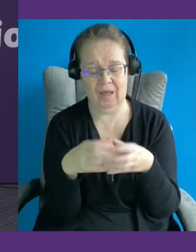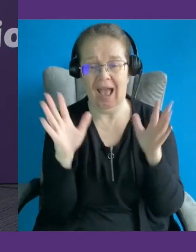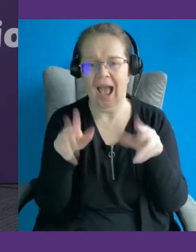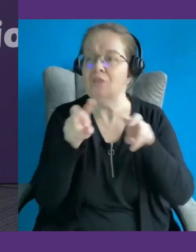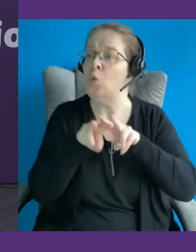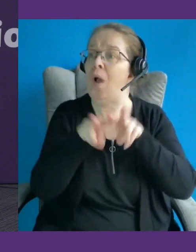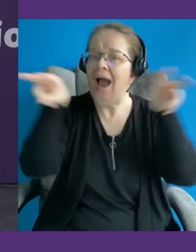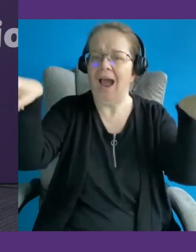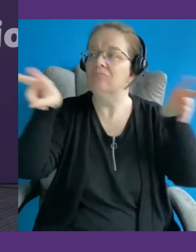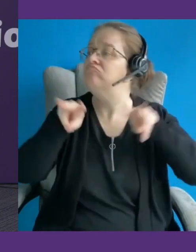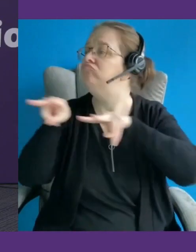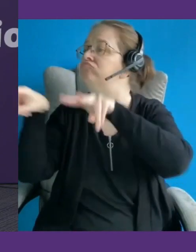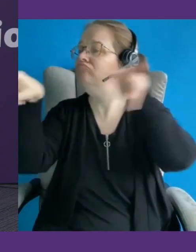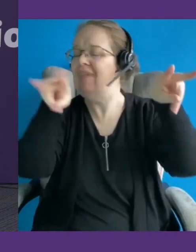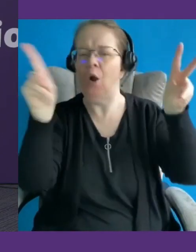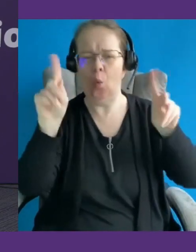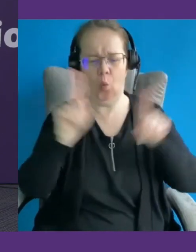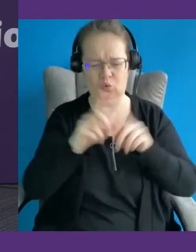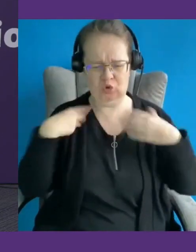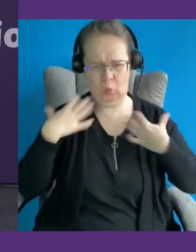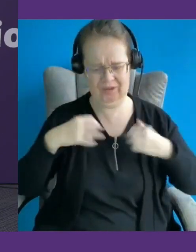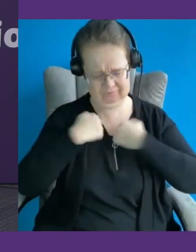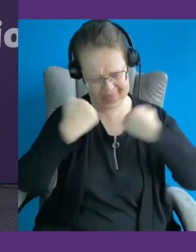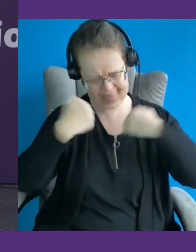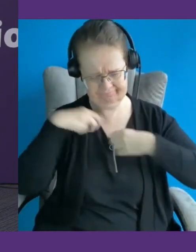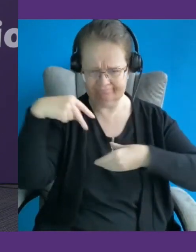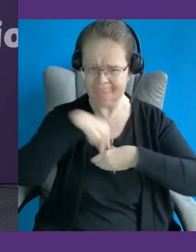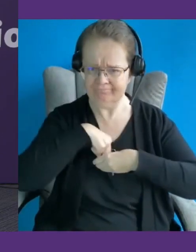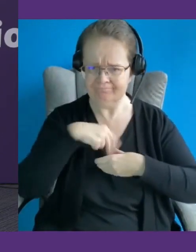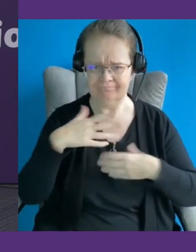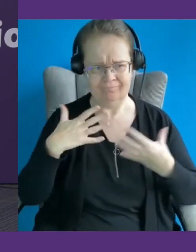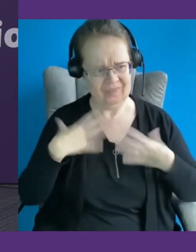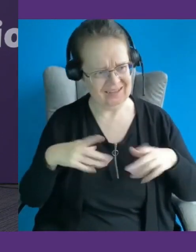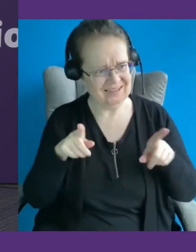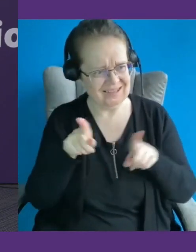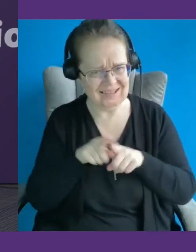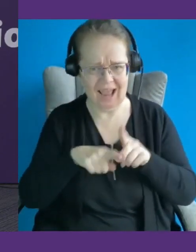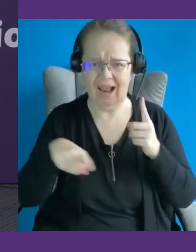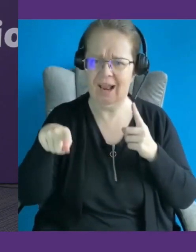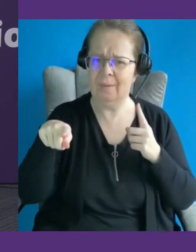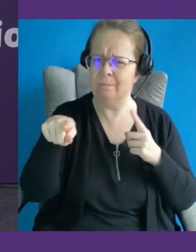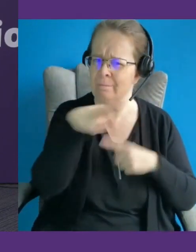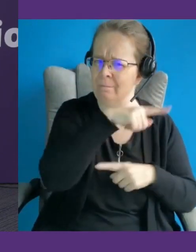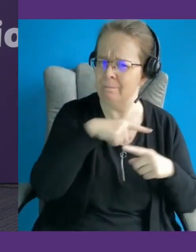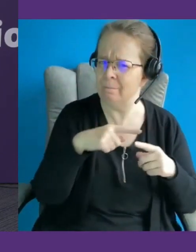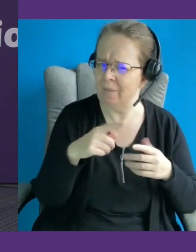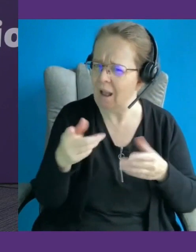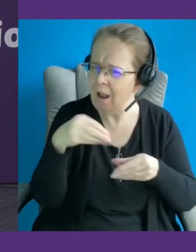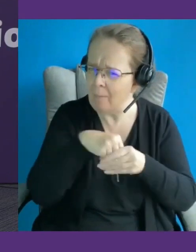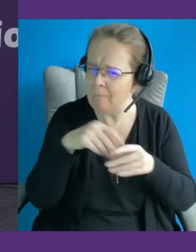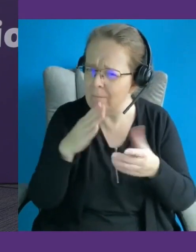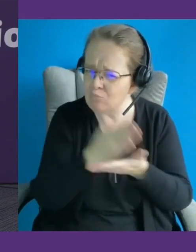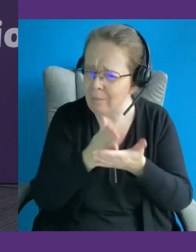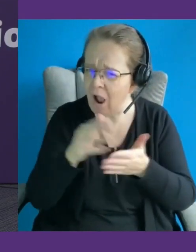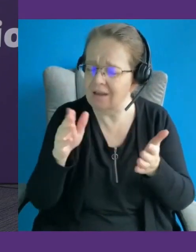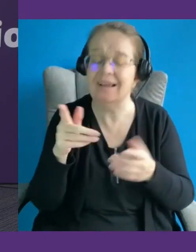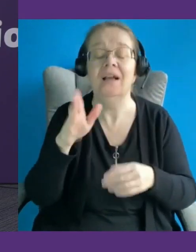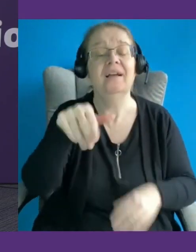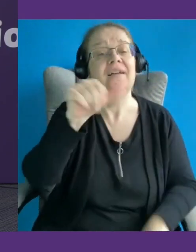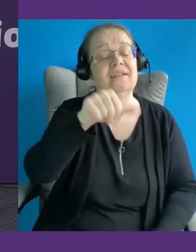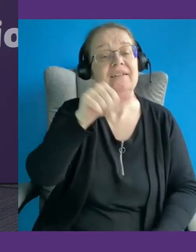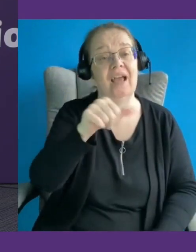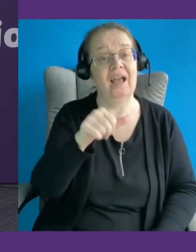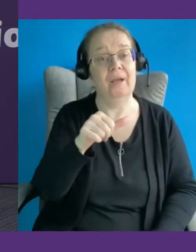it's a place where disabled people can work and thrive and flourish in the same way as all their other colleagues. I guess that's part of that. Yeah, I mean, as the people who design